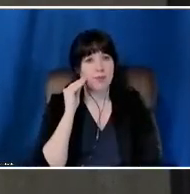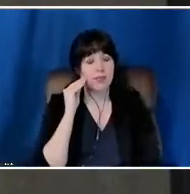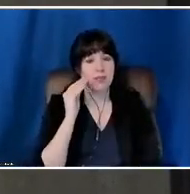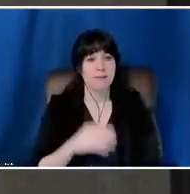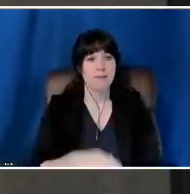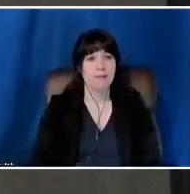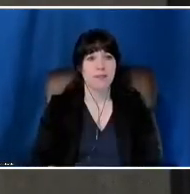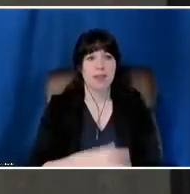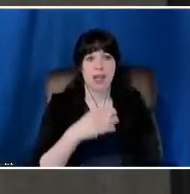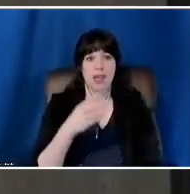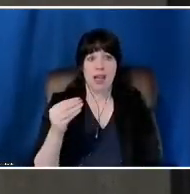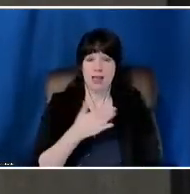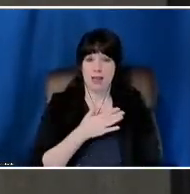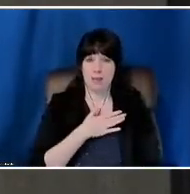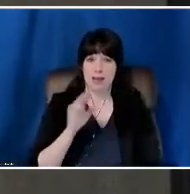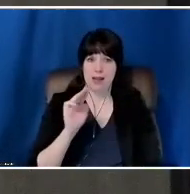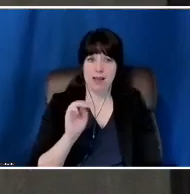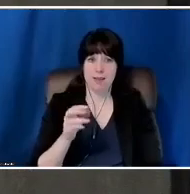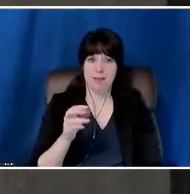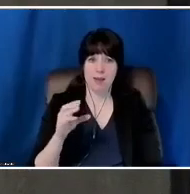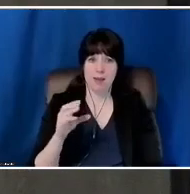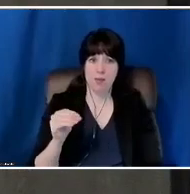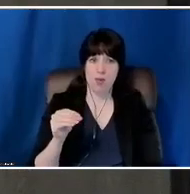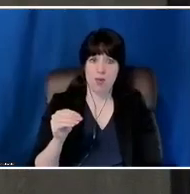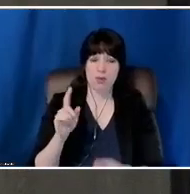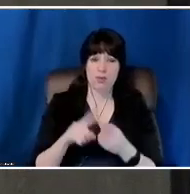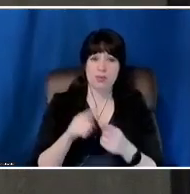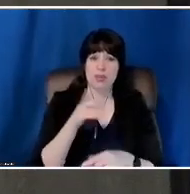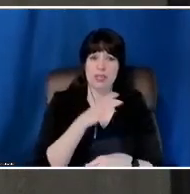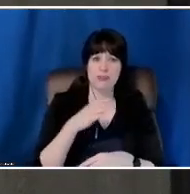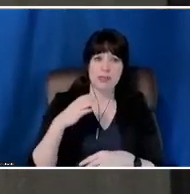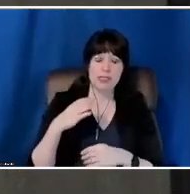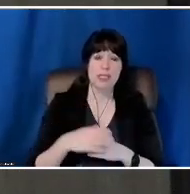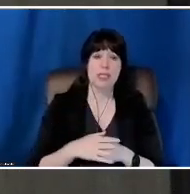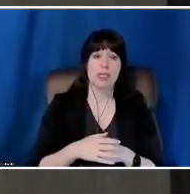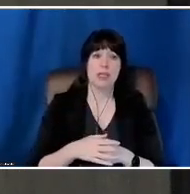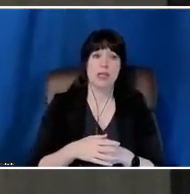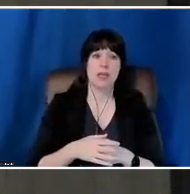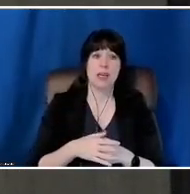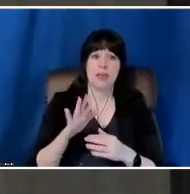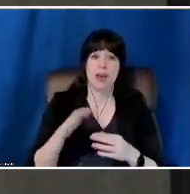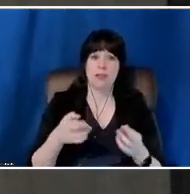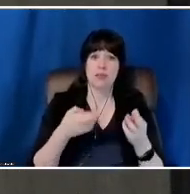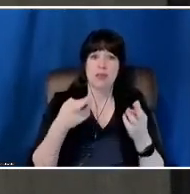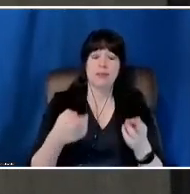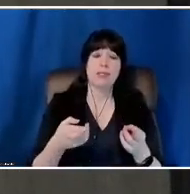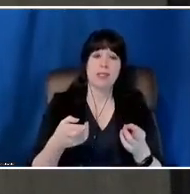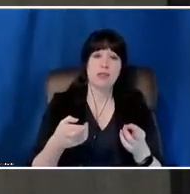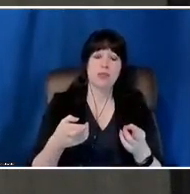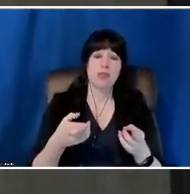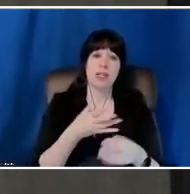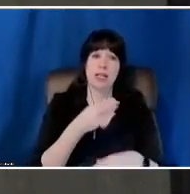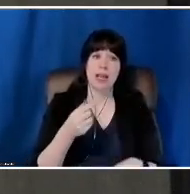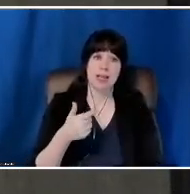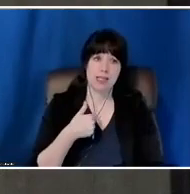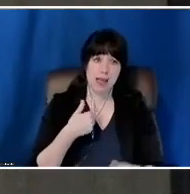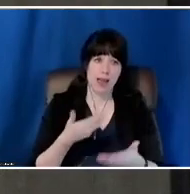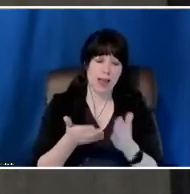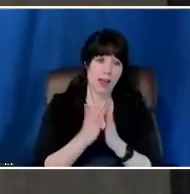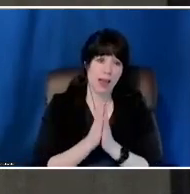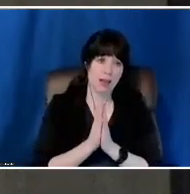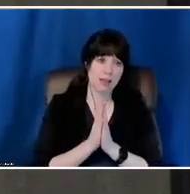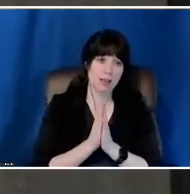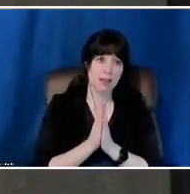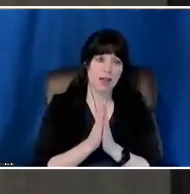in my memo to the committee is a recommendation. And I ask City